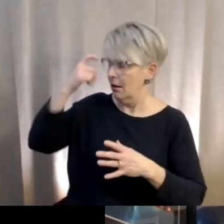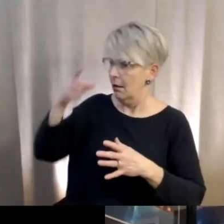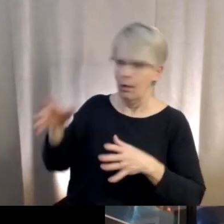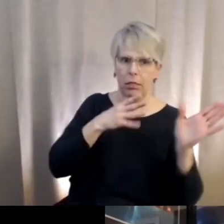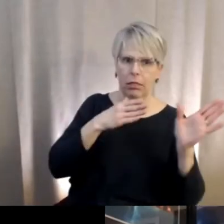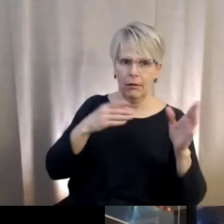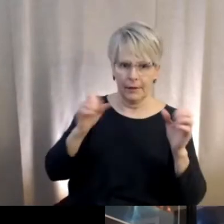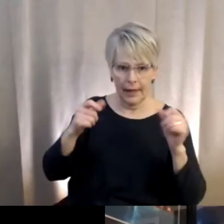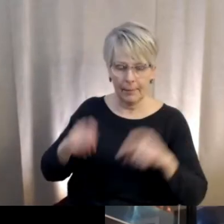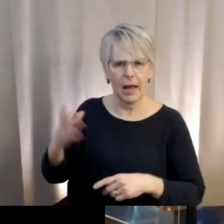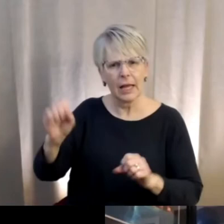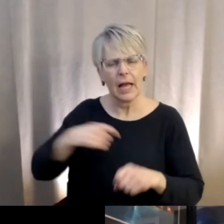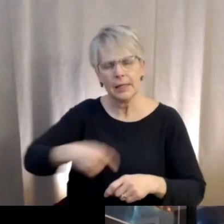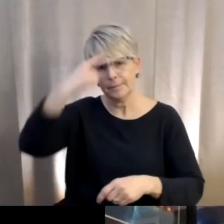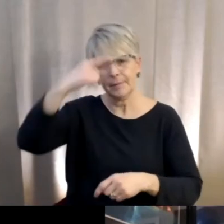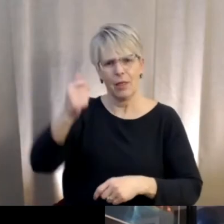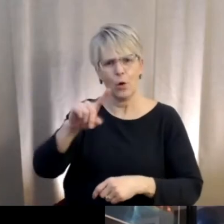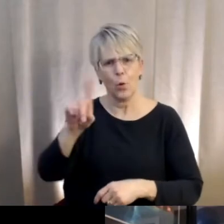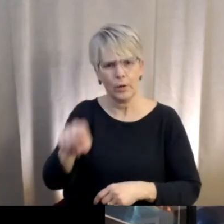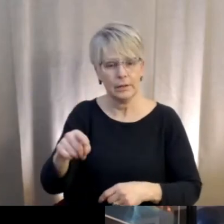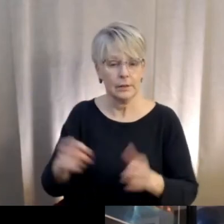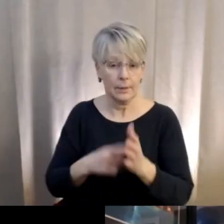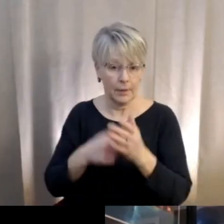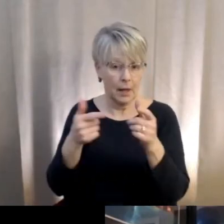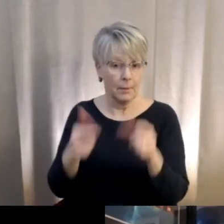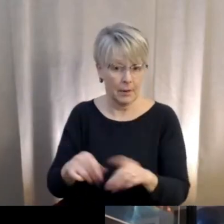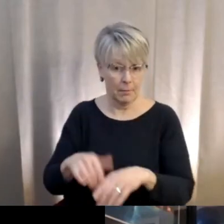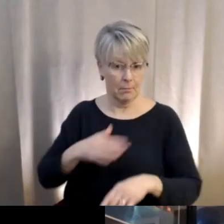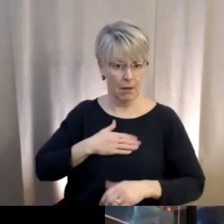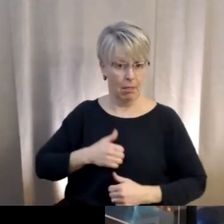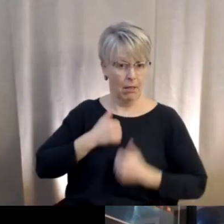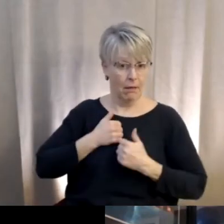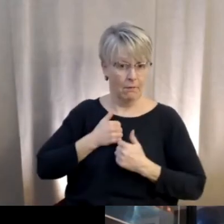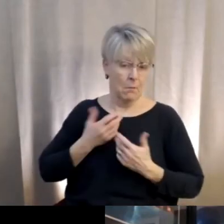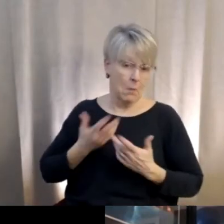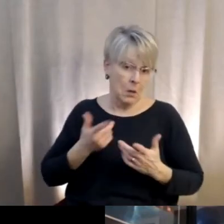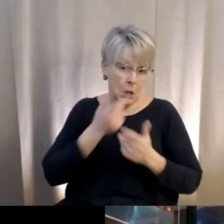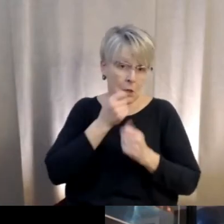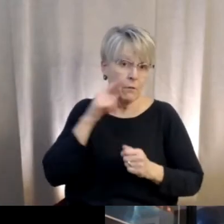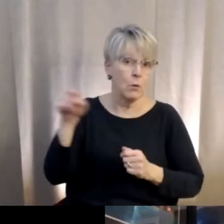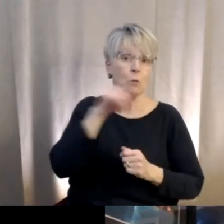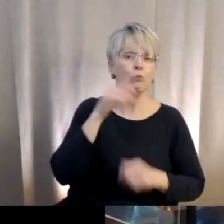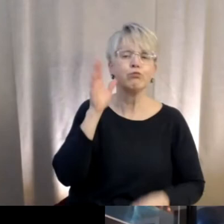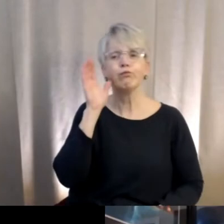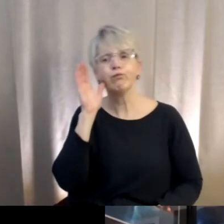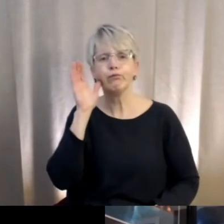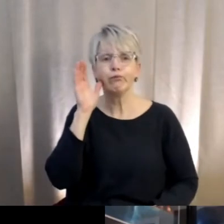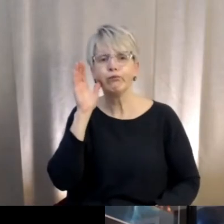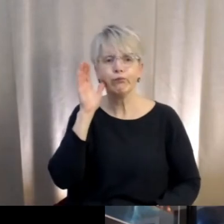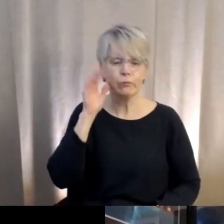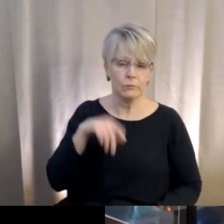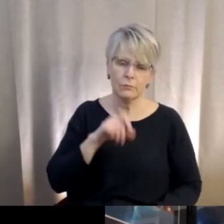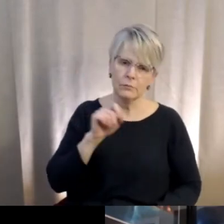Can I ask a question that just popped up? Because it happens sometimes in my life, and I think it might be interesting for those that are listening. What would